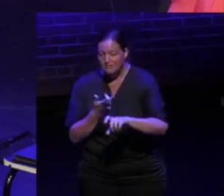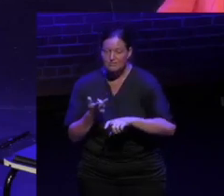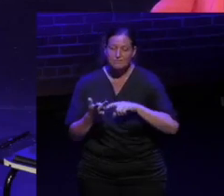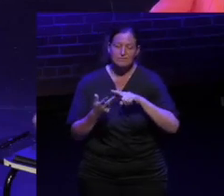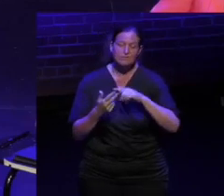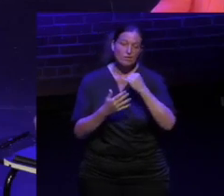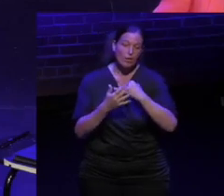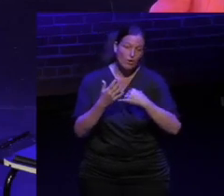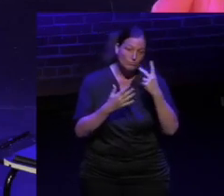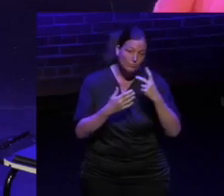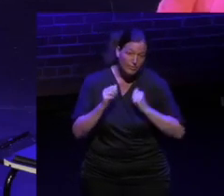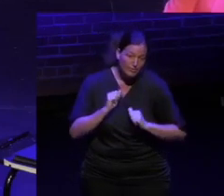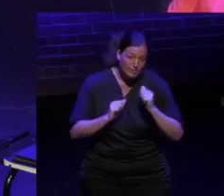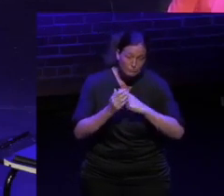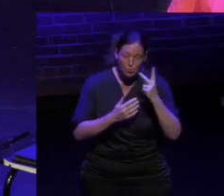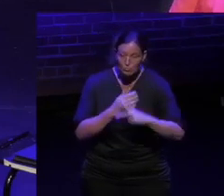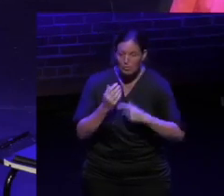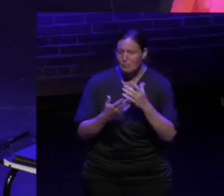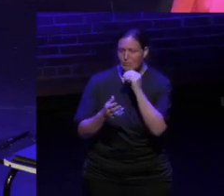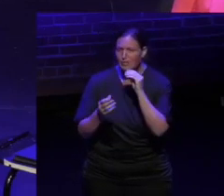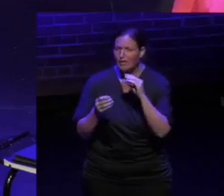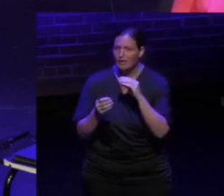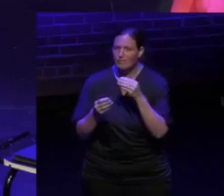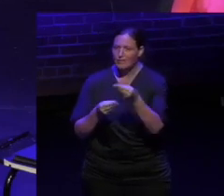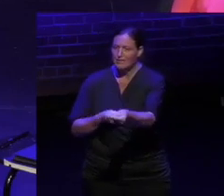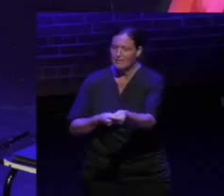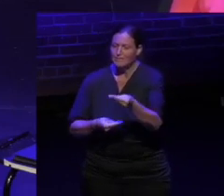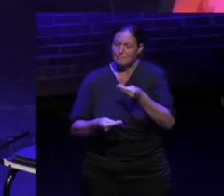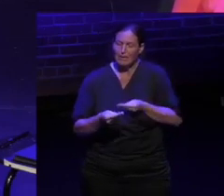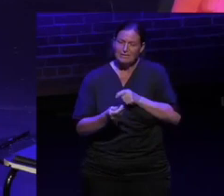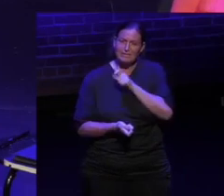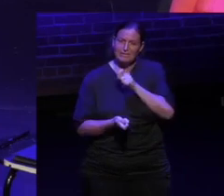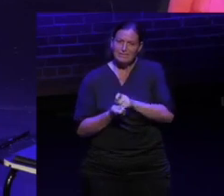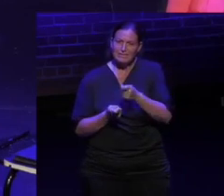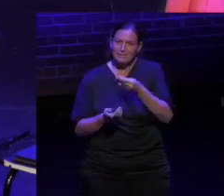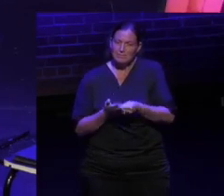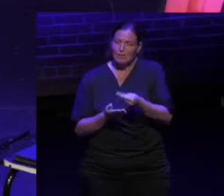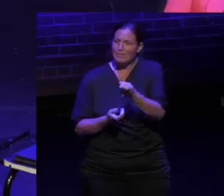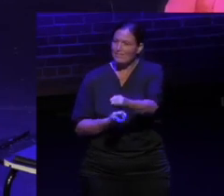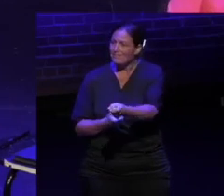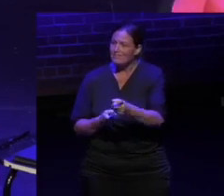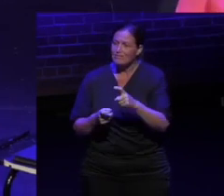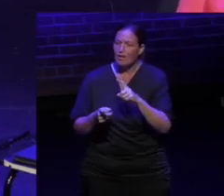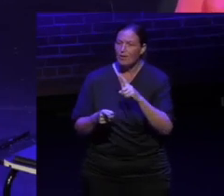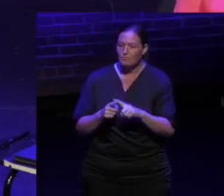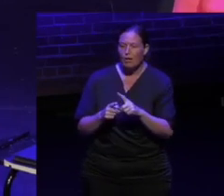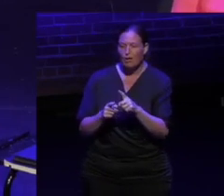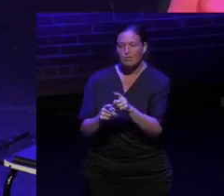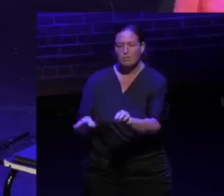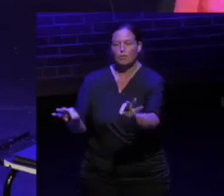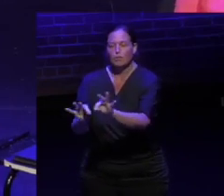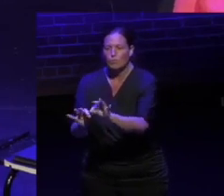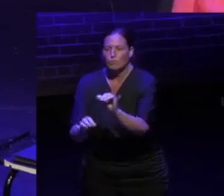art programs, theater programs that might not return a dollar-for-dollar investment, but it's important because it's just inherently important.